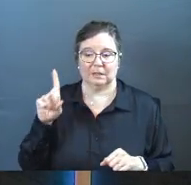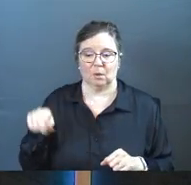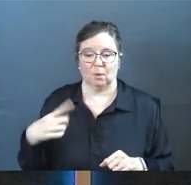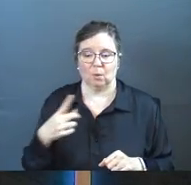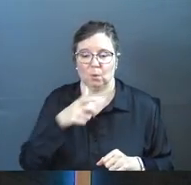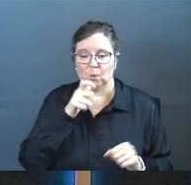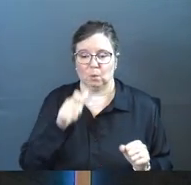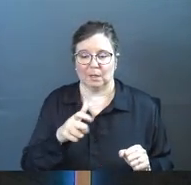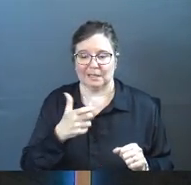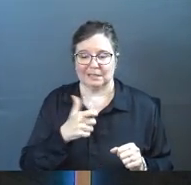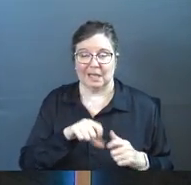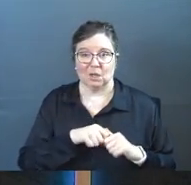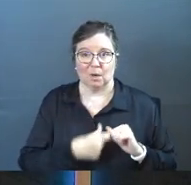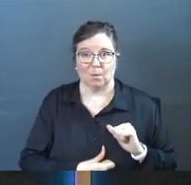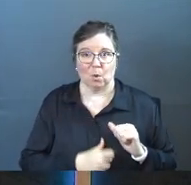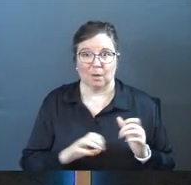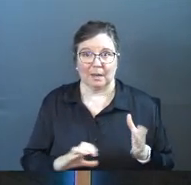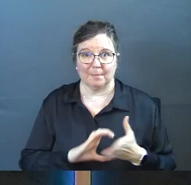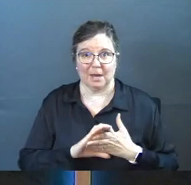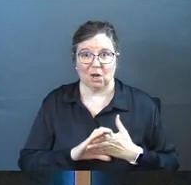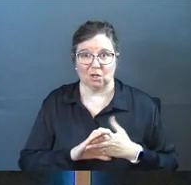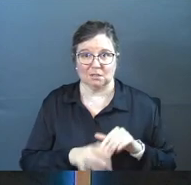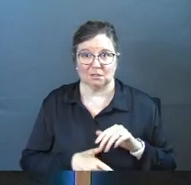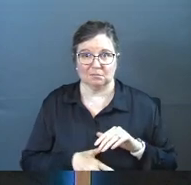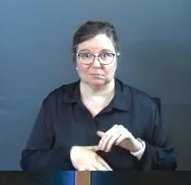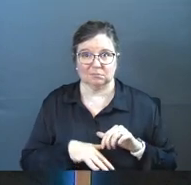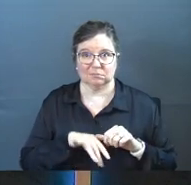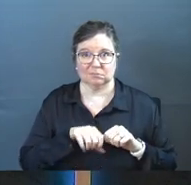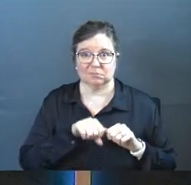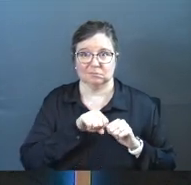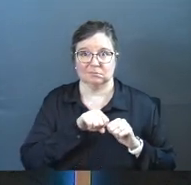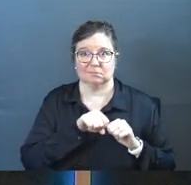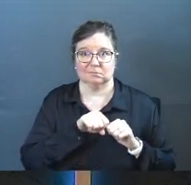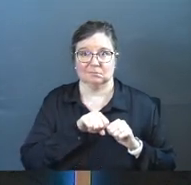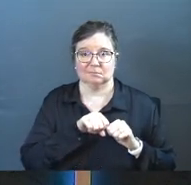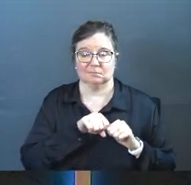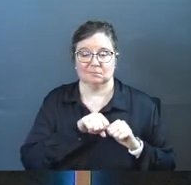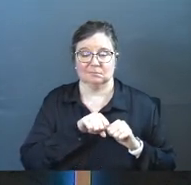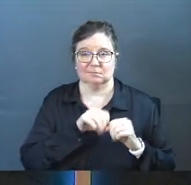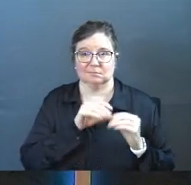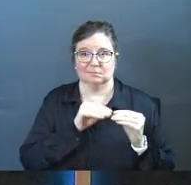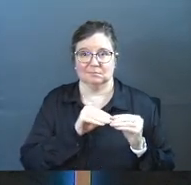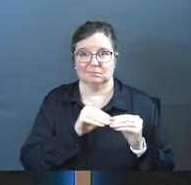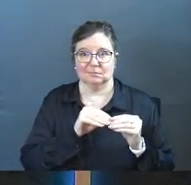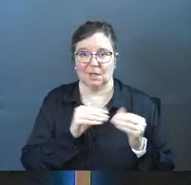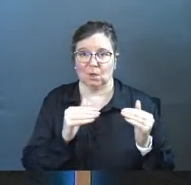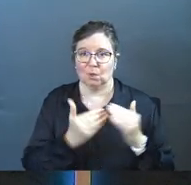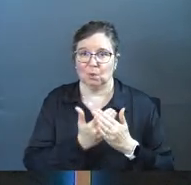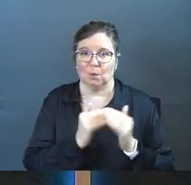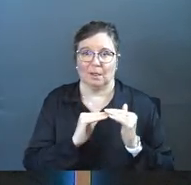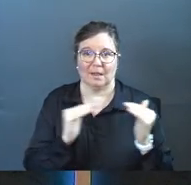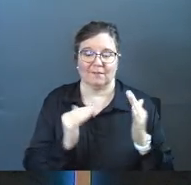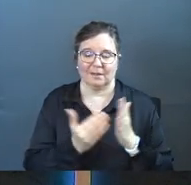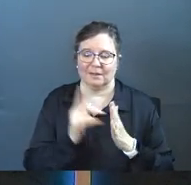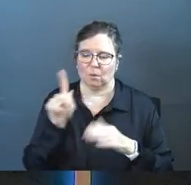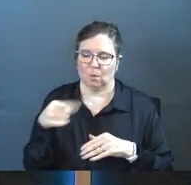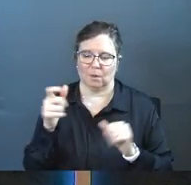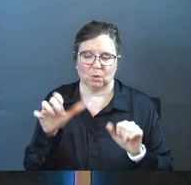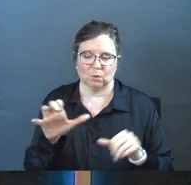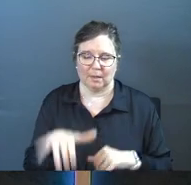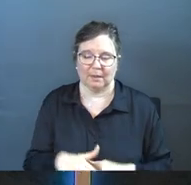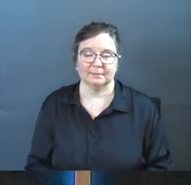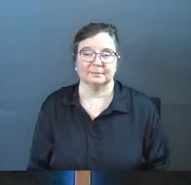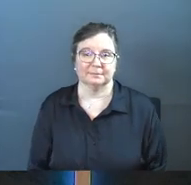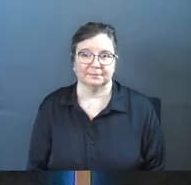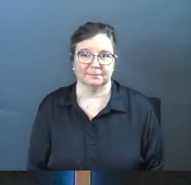He's the only one who can take your broken marriage, and so broken right now, and put it on a whole new level. He's the only one that can do